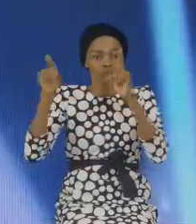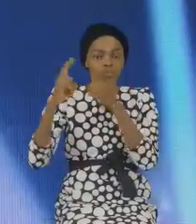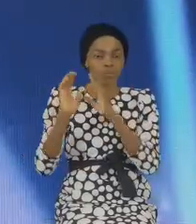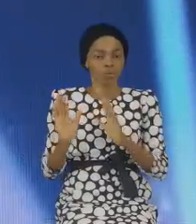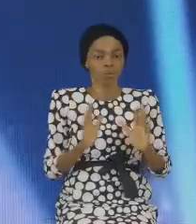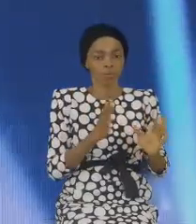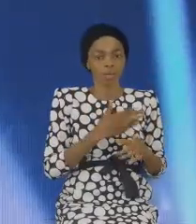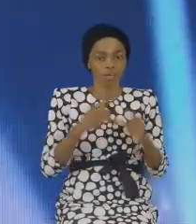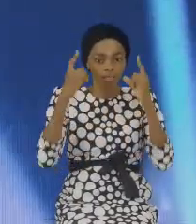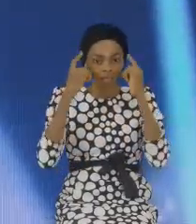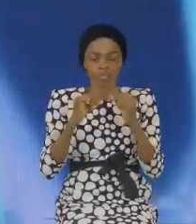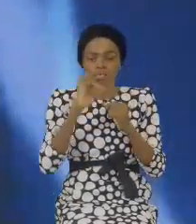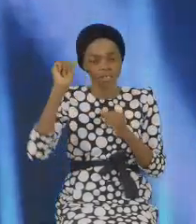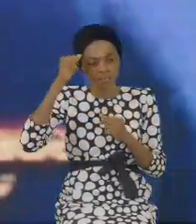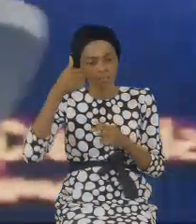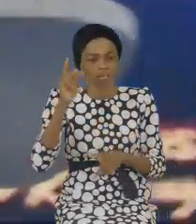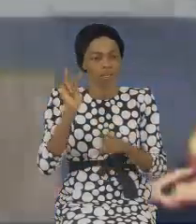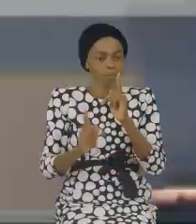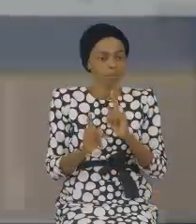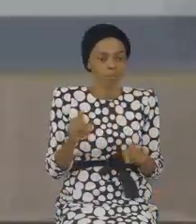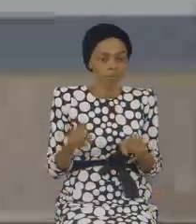was to remind the people all the time,